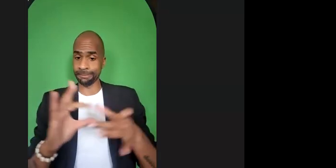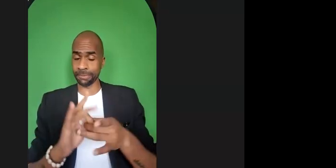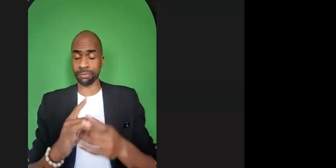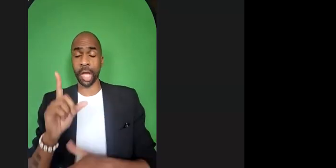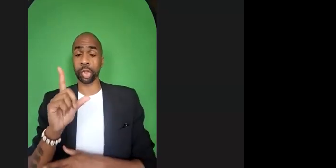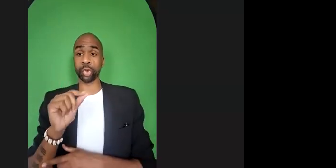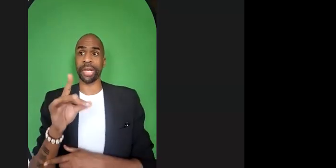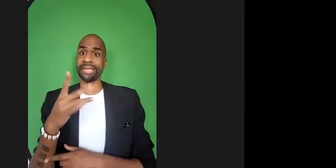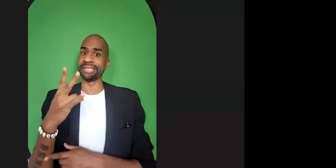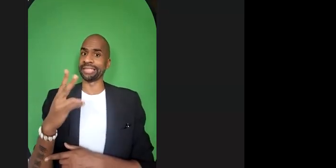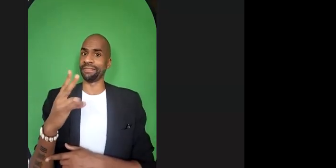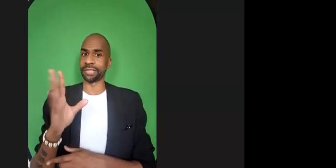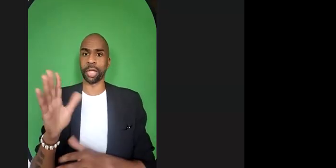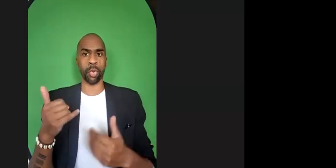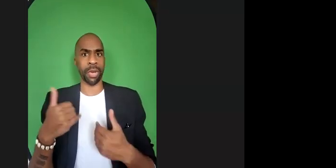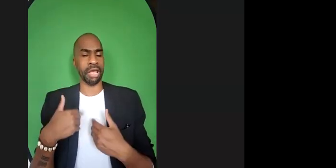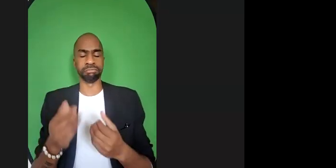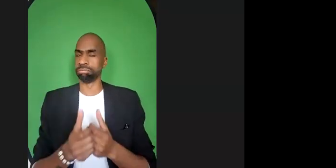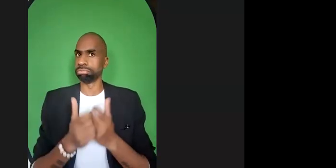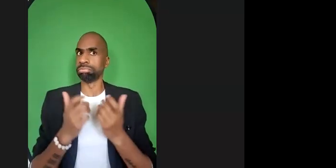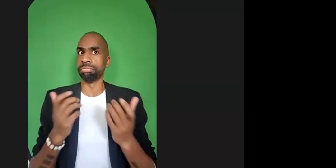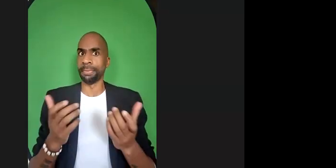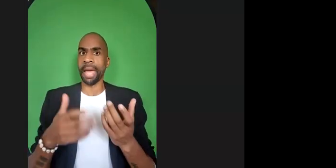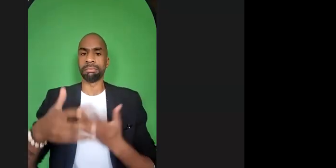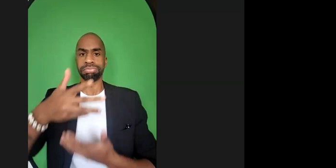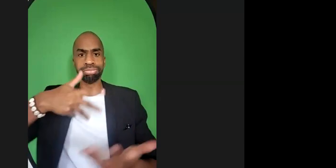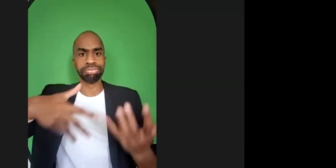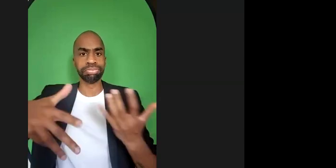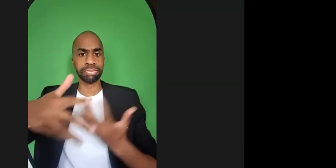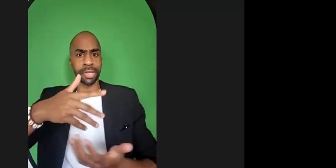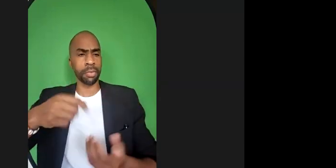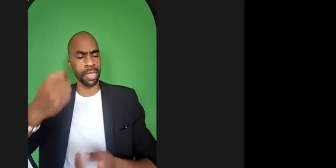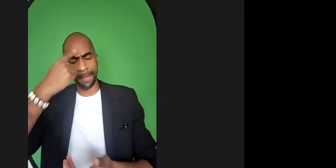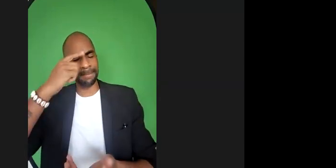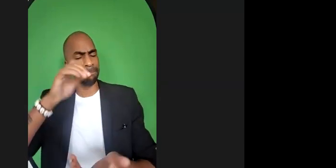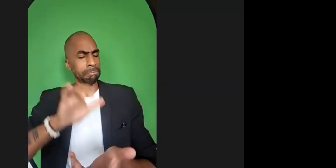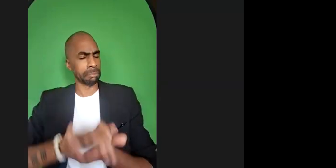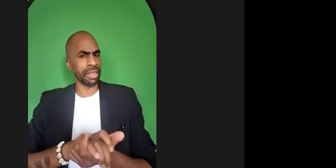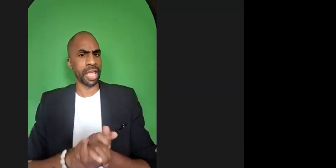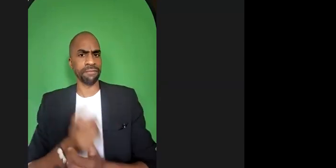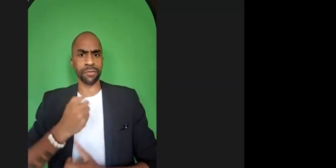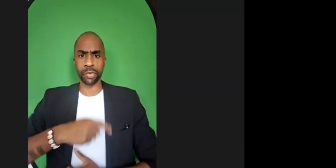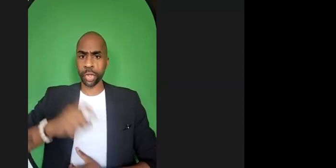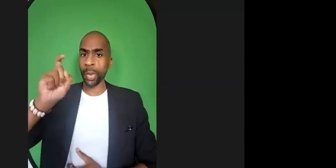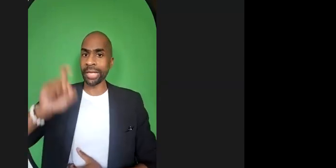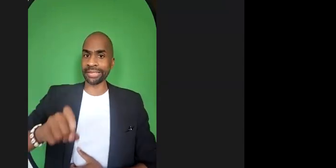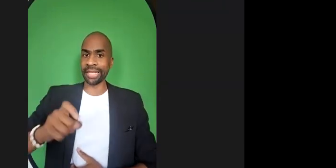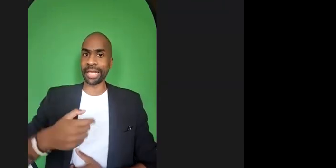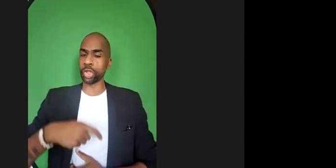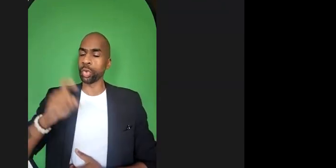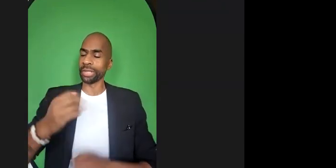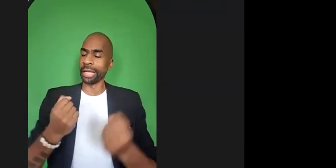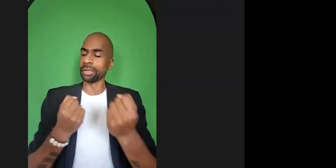very robust collaboration, and we're all true believers, I think, in the need to have this wraparound